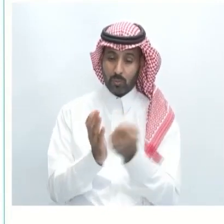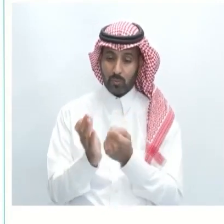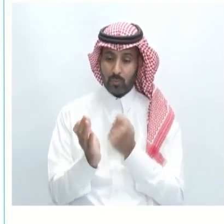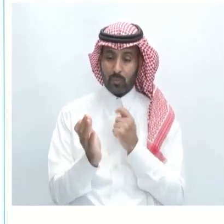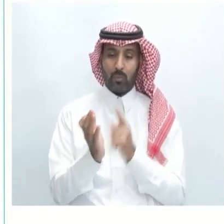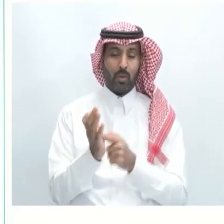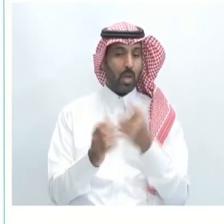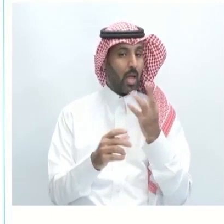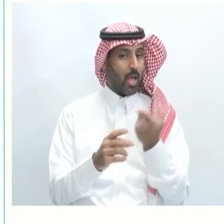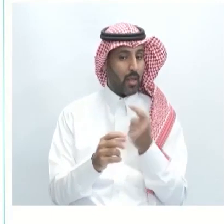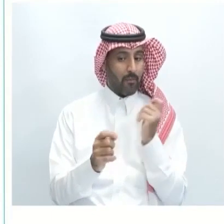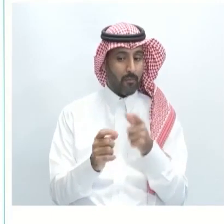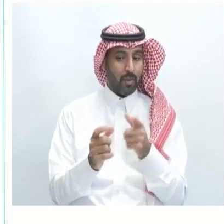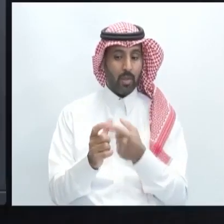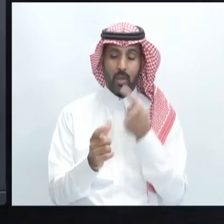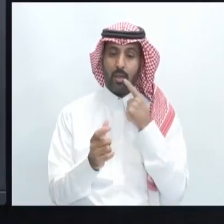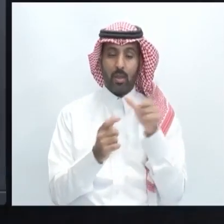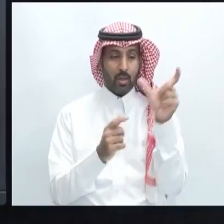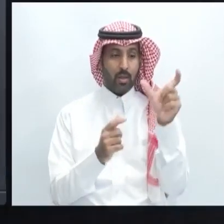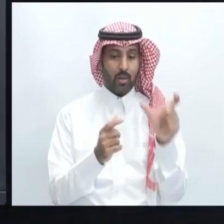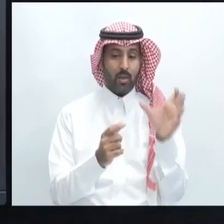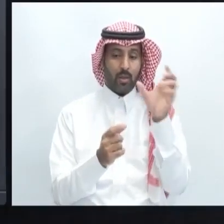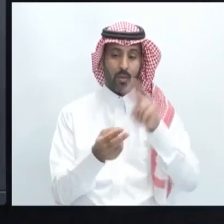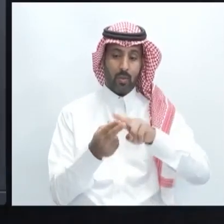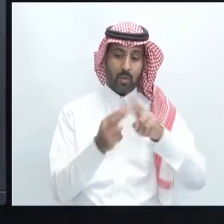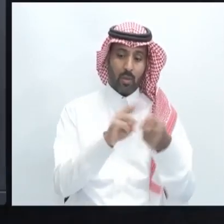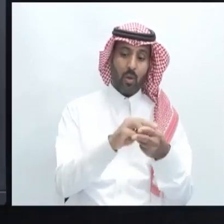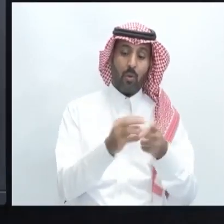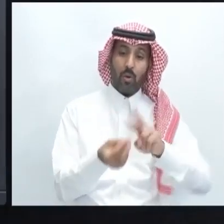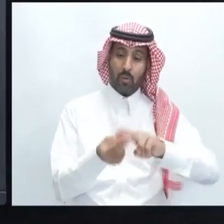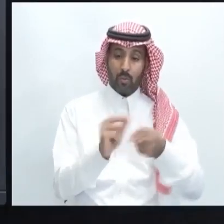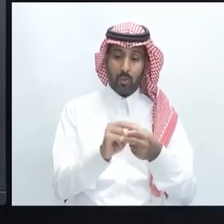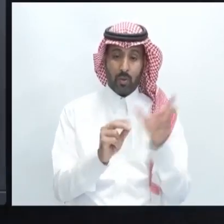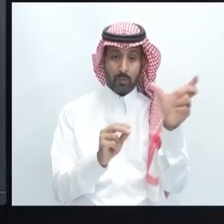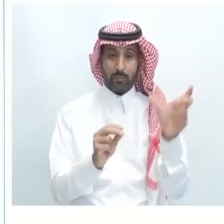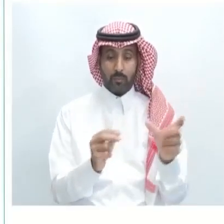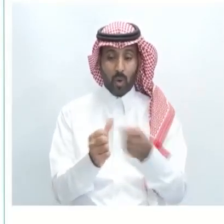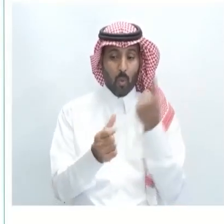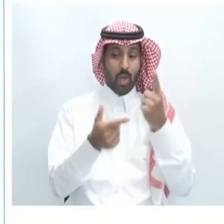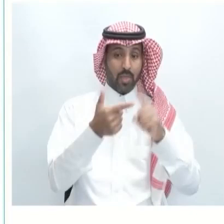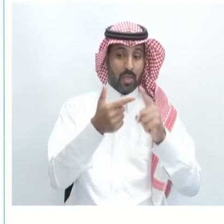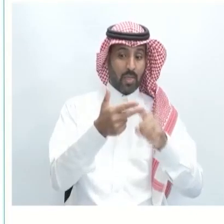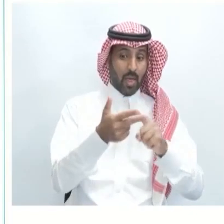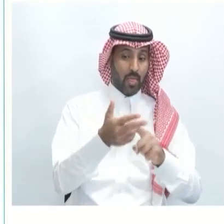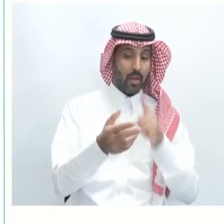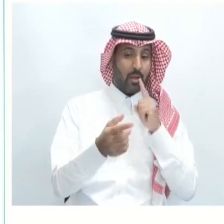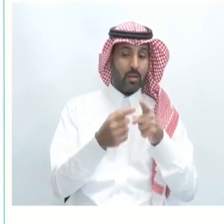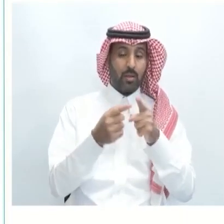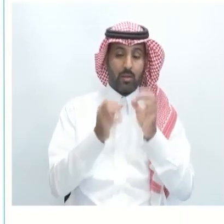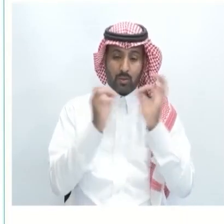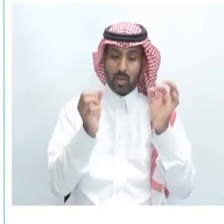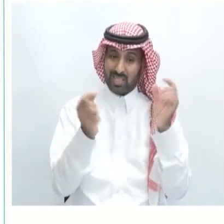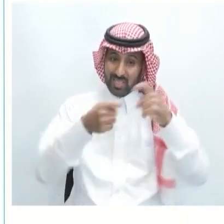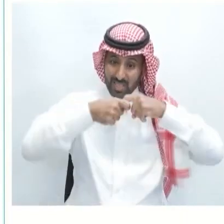what's the purpose of transition words? They help to organize your writing. They help tie